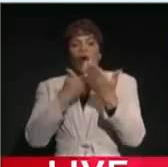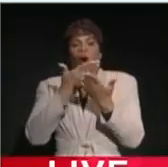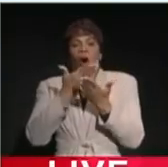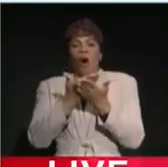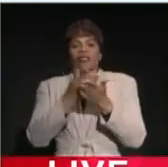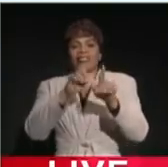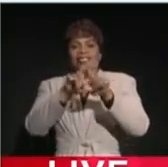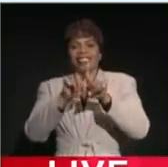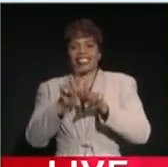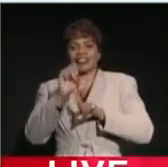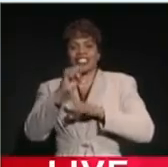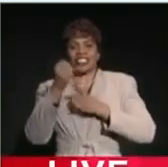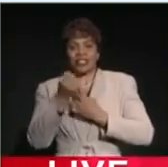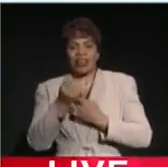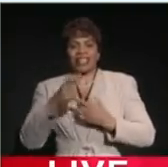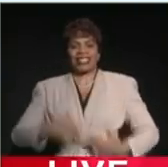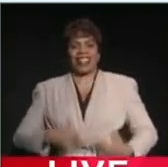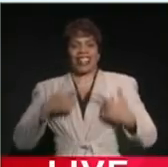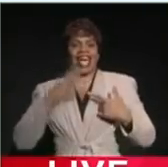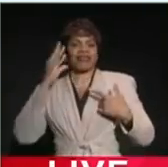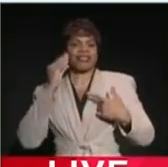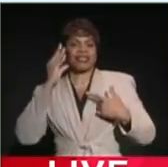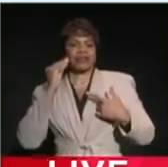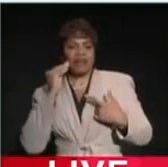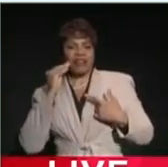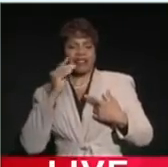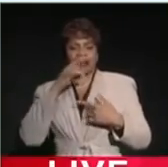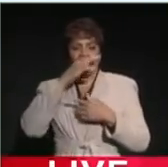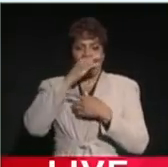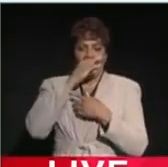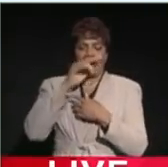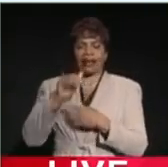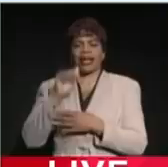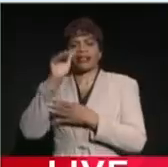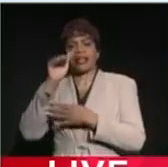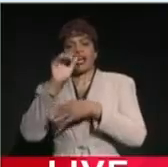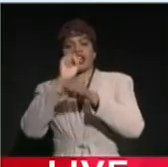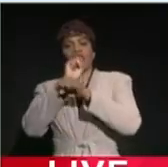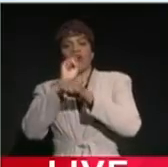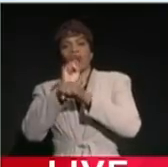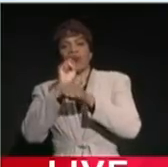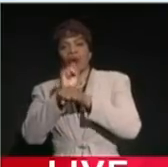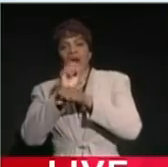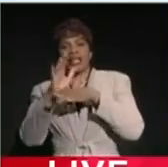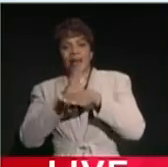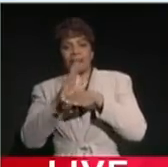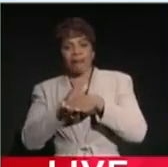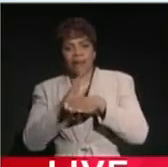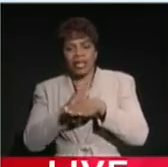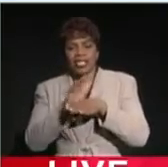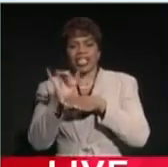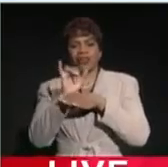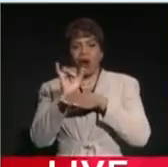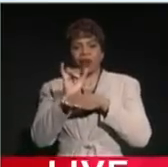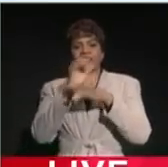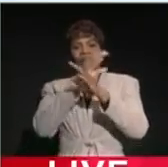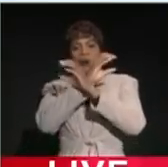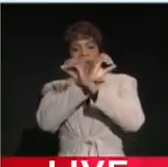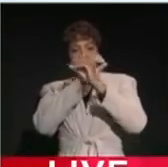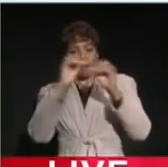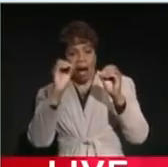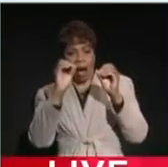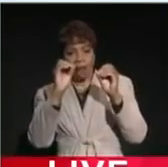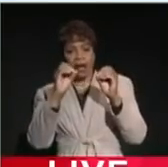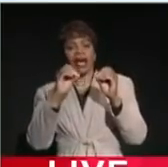my life as an adult, I'm a proud public school product. I worked in business. I served the United States under President Barack Obama as the